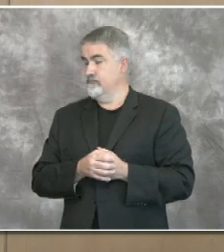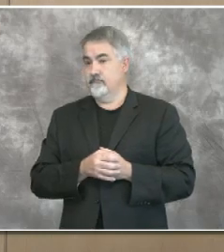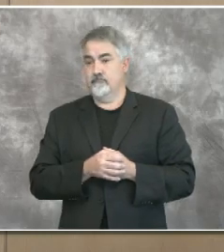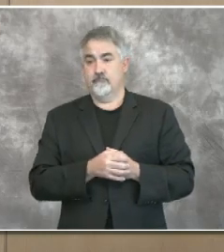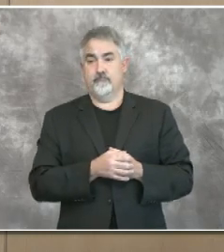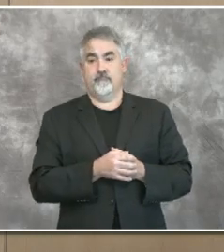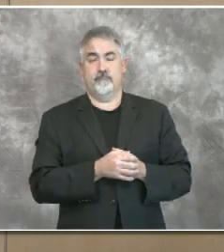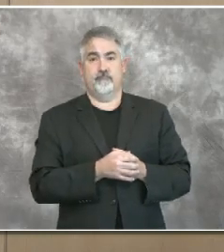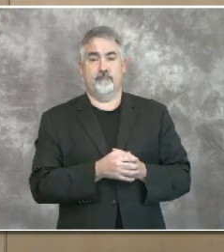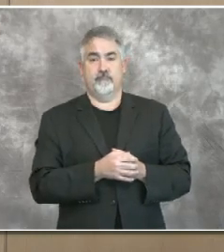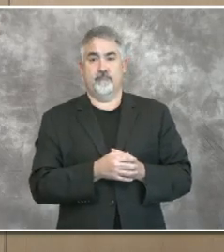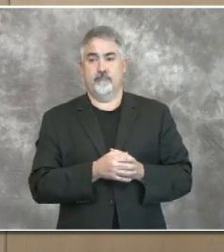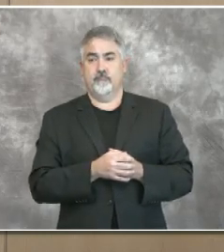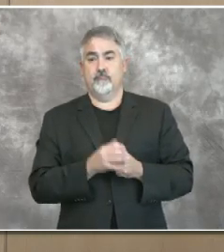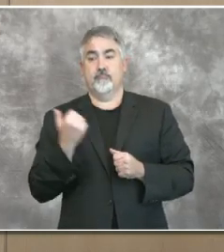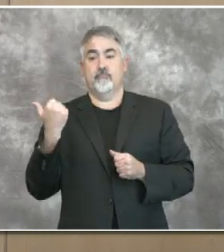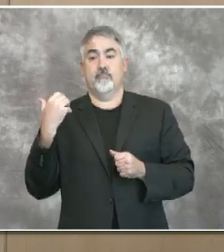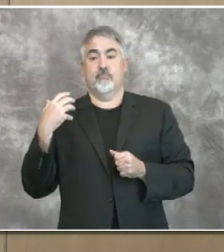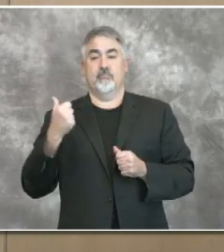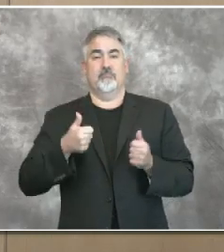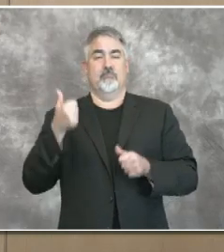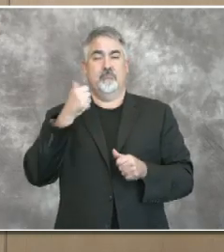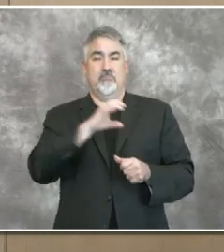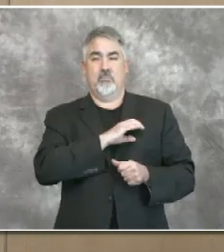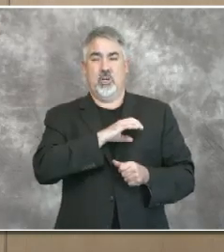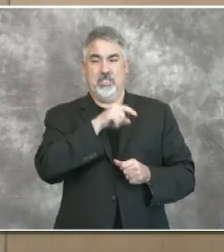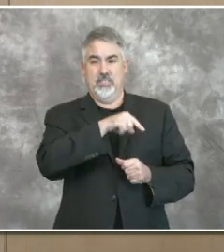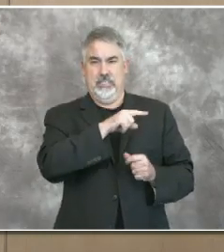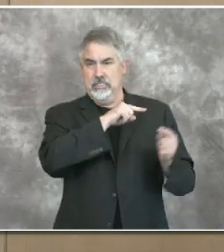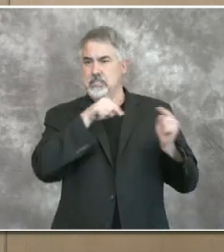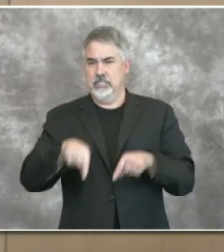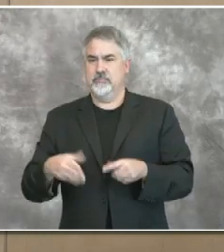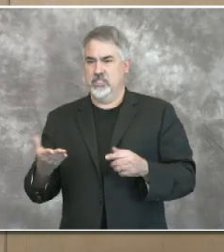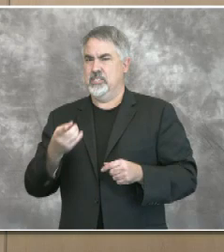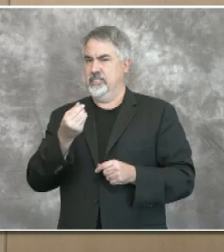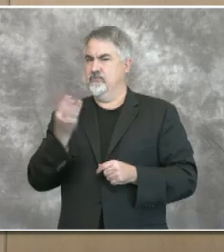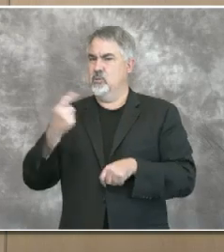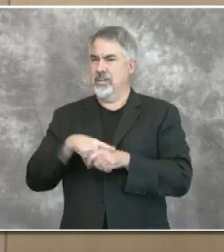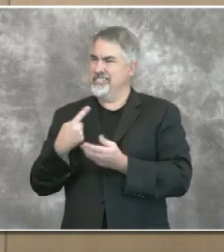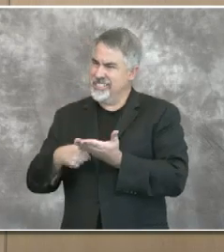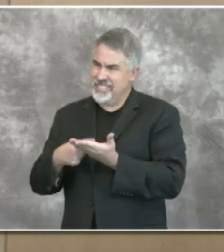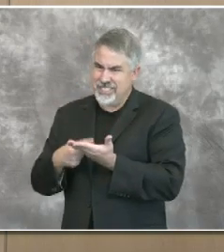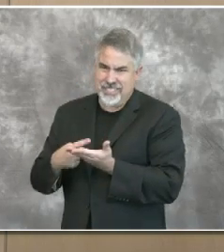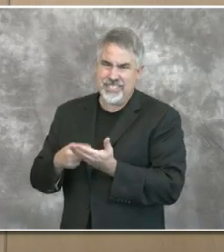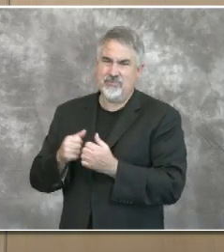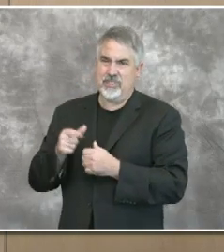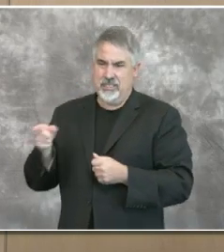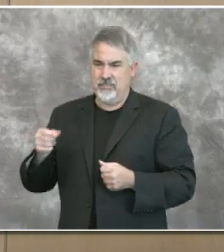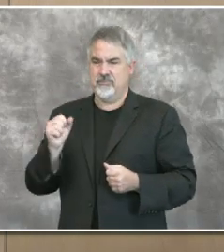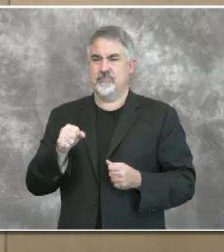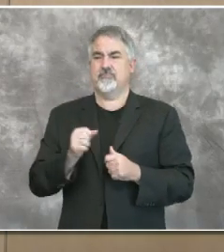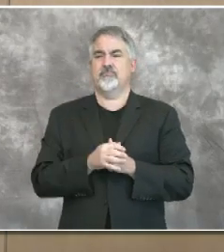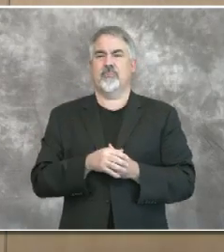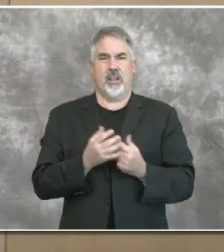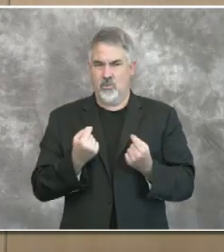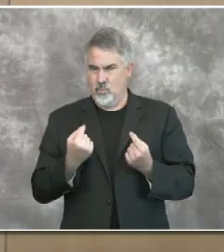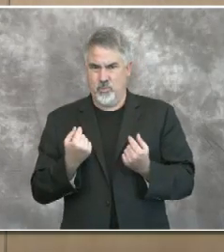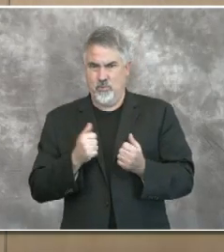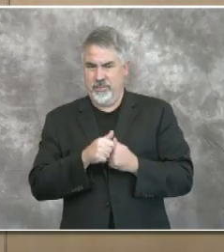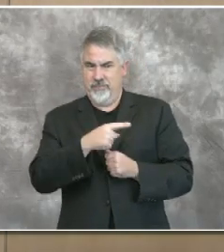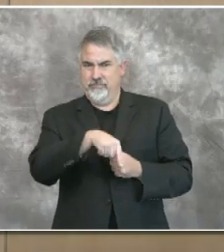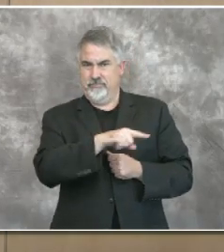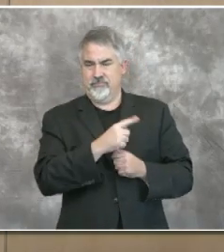Sheriff Gore was here and has been here a couple of times, as I recall, to talk about enforcement